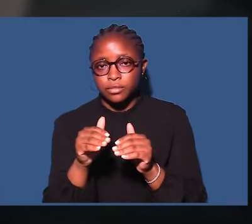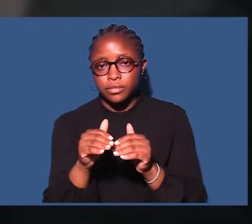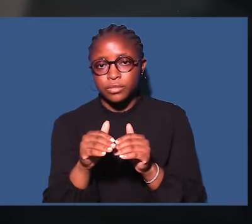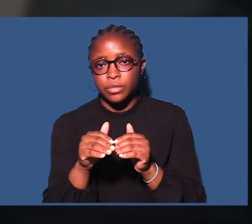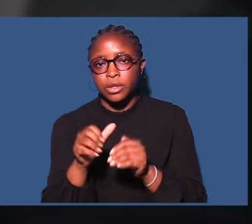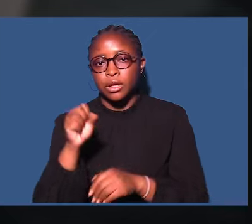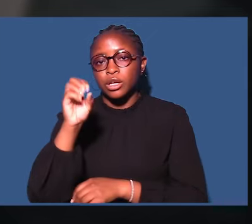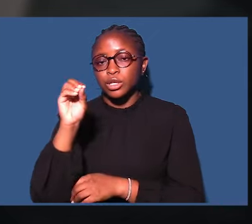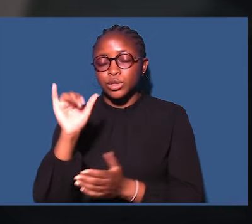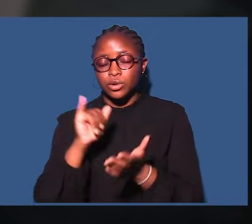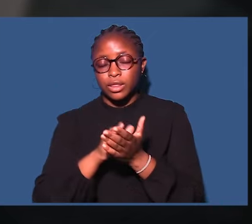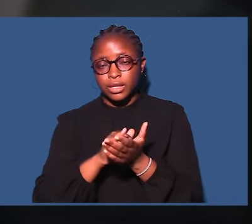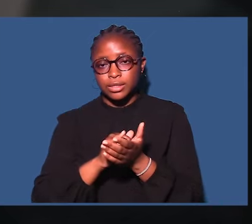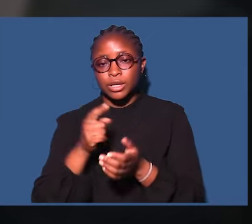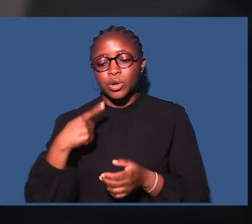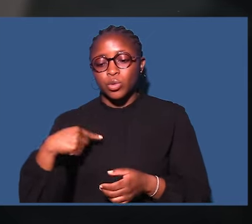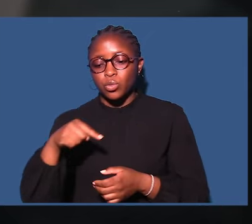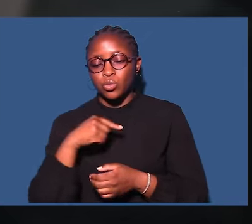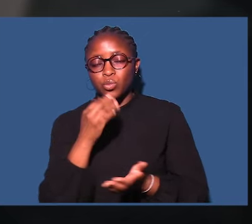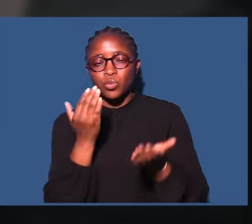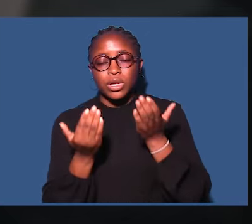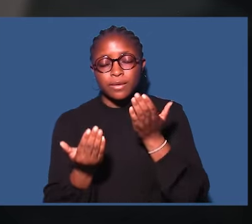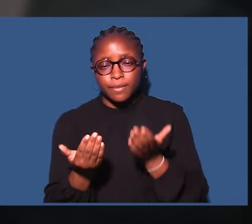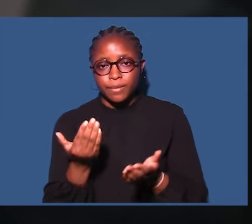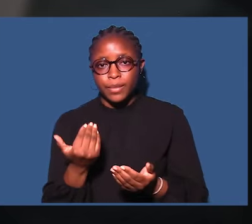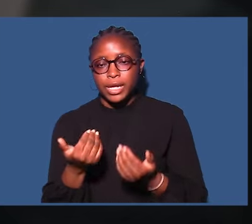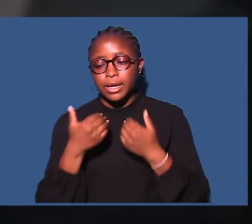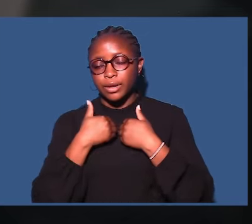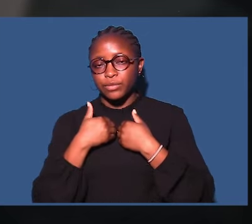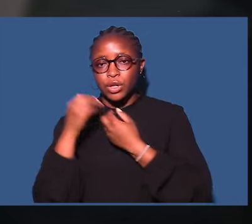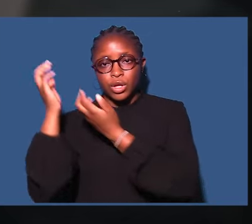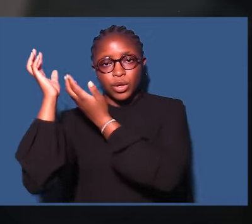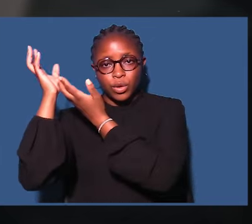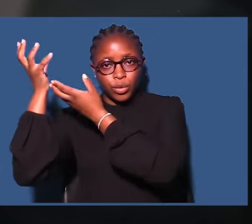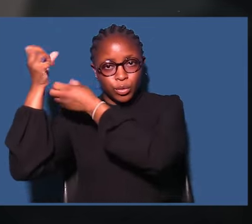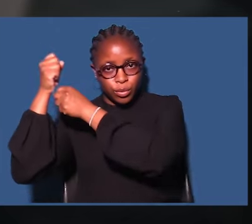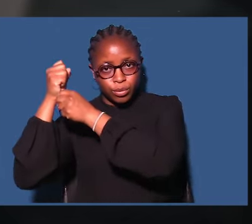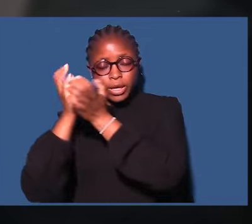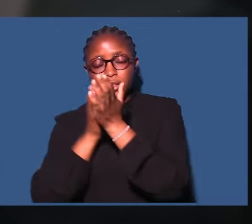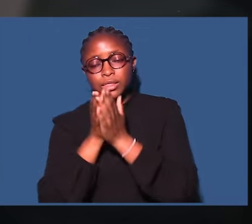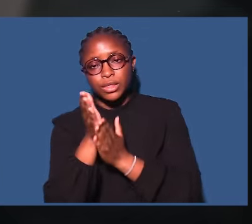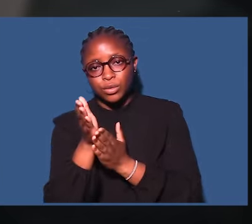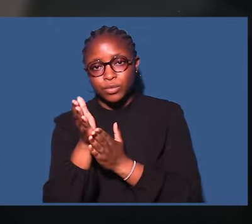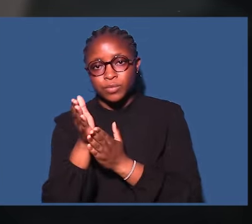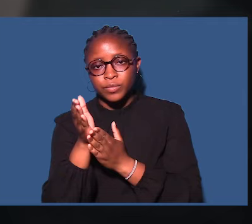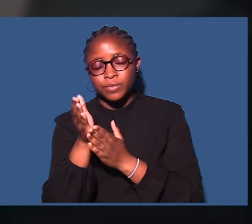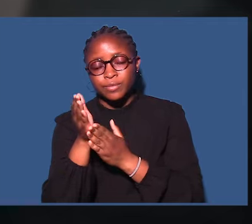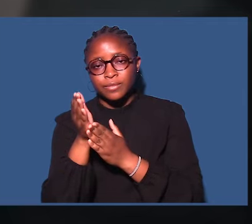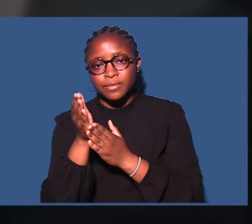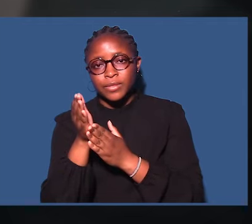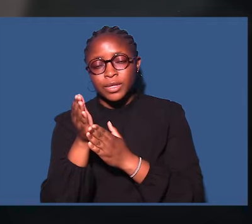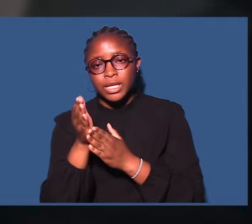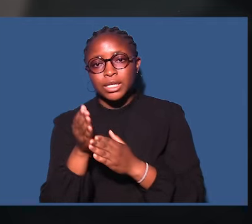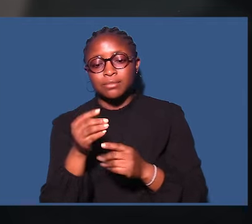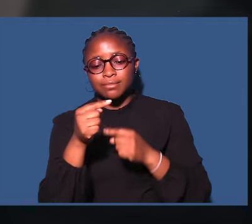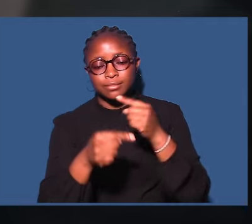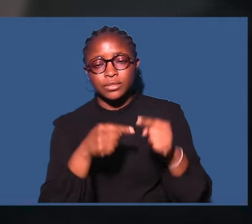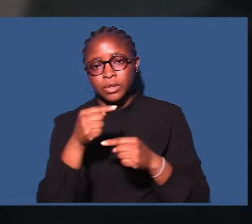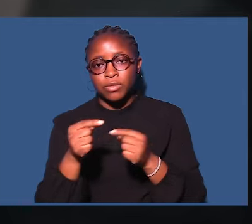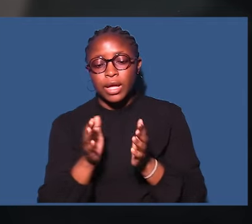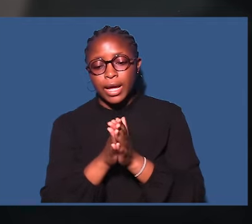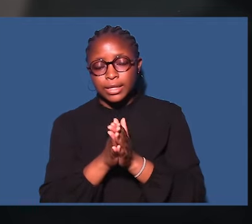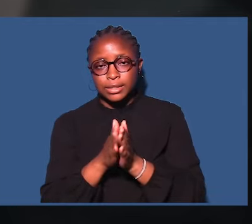so that we may have hope through endurance and through the